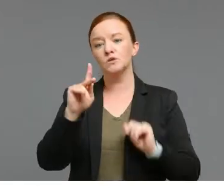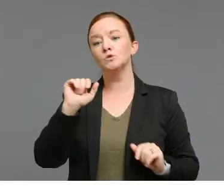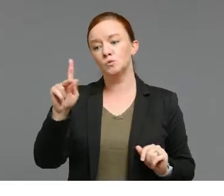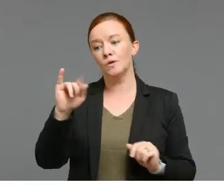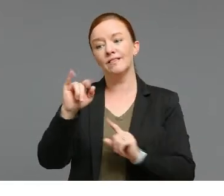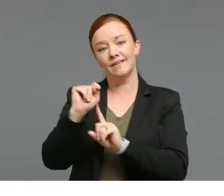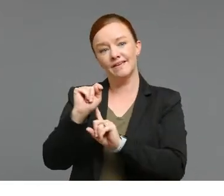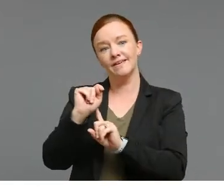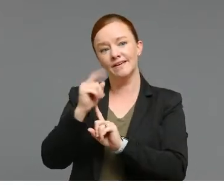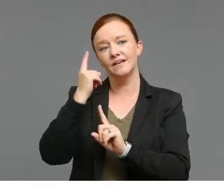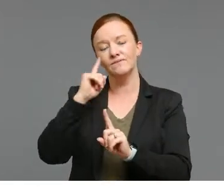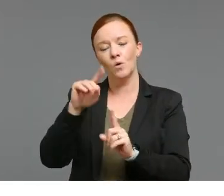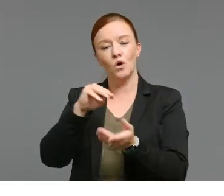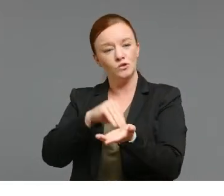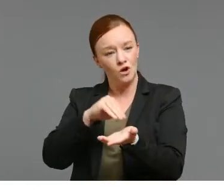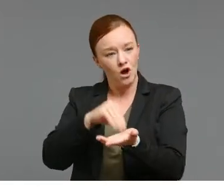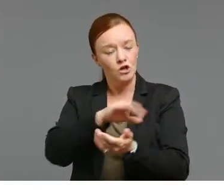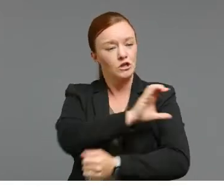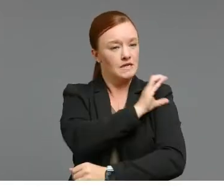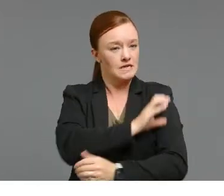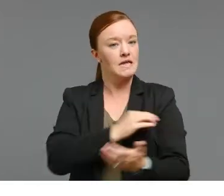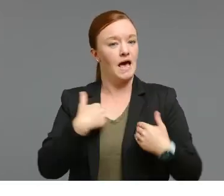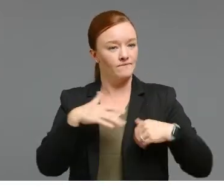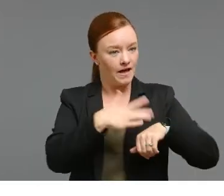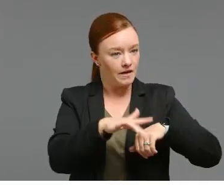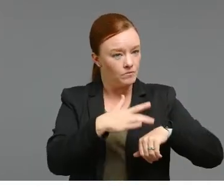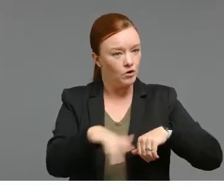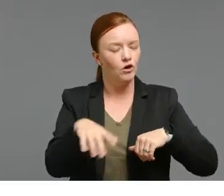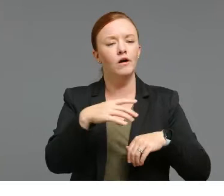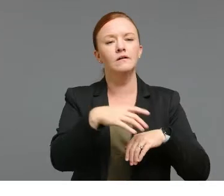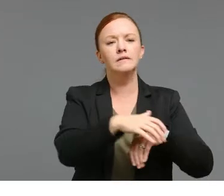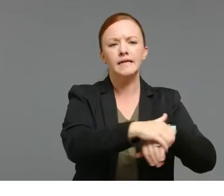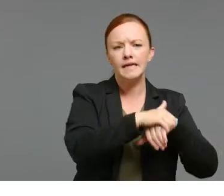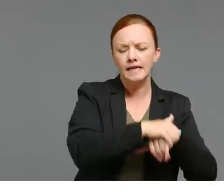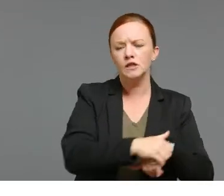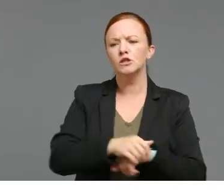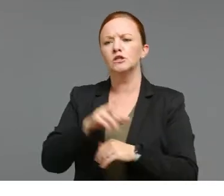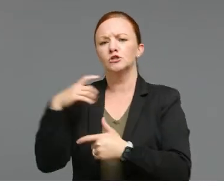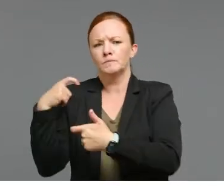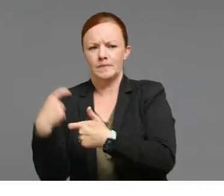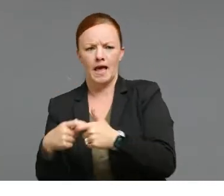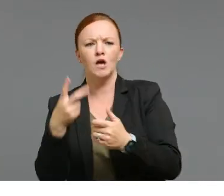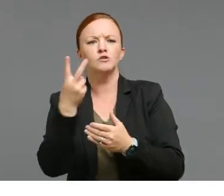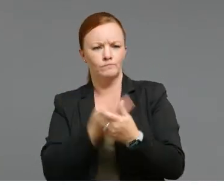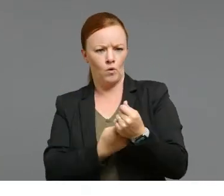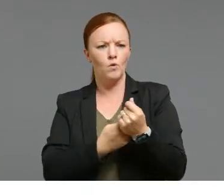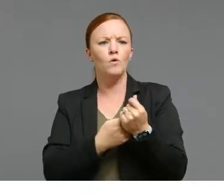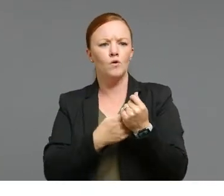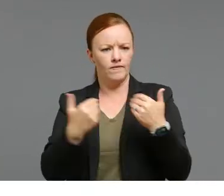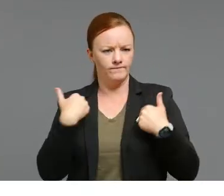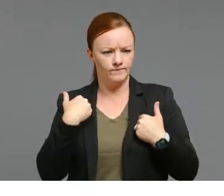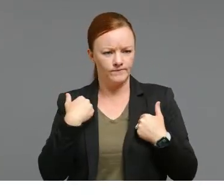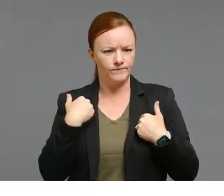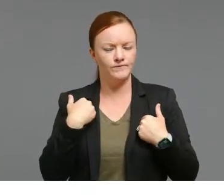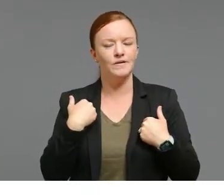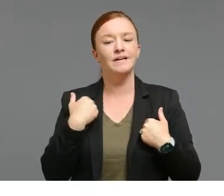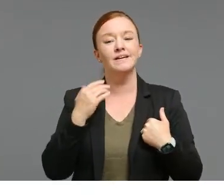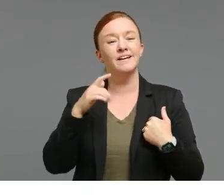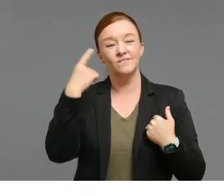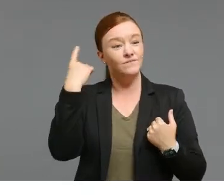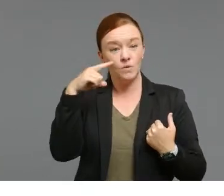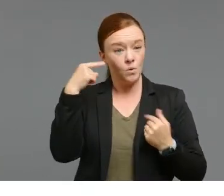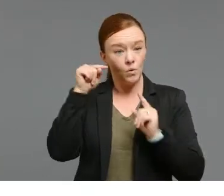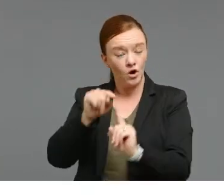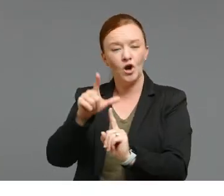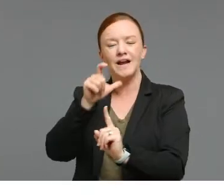website. This has English and Spanish tools to help support our healthcare providers who are talking about the